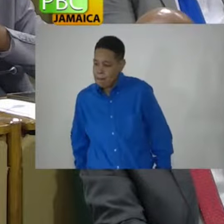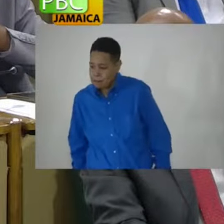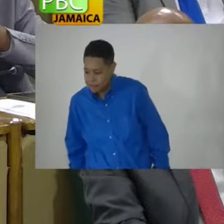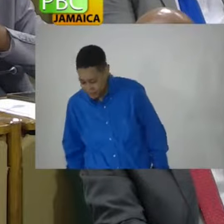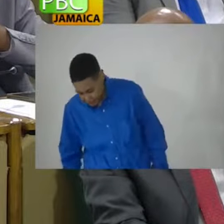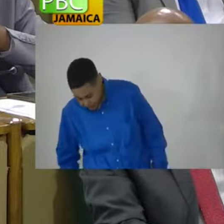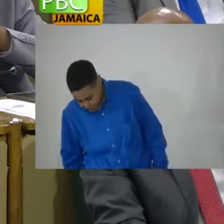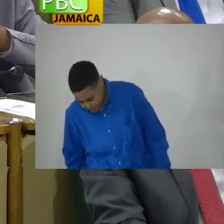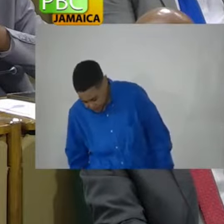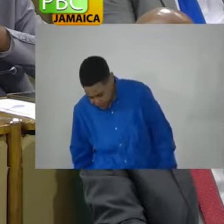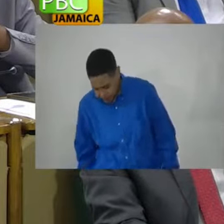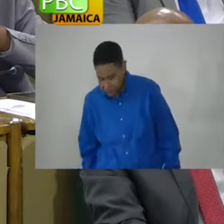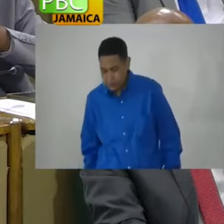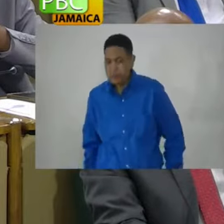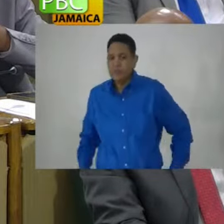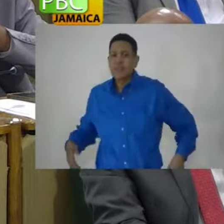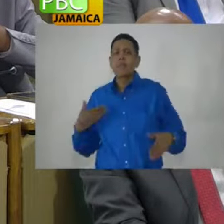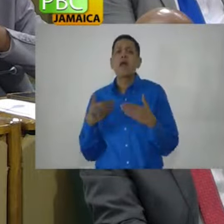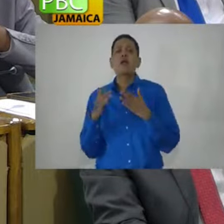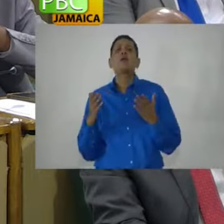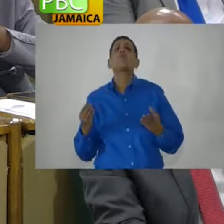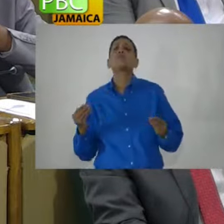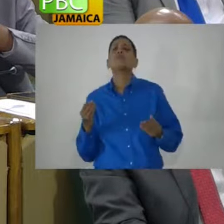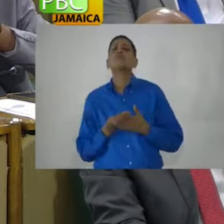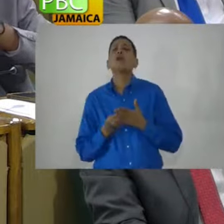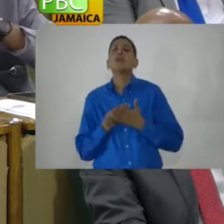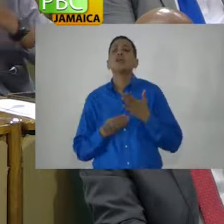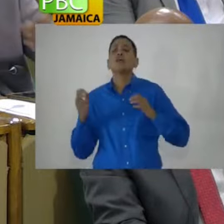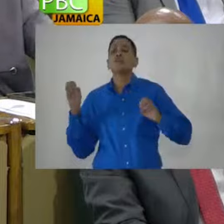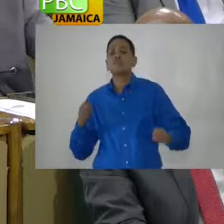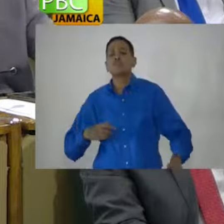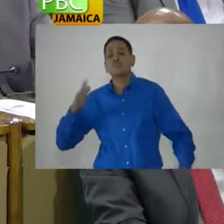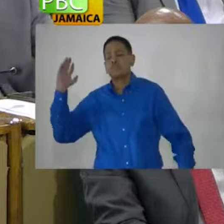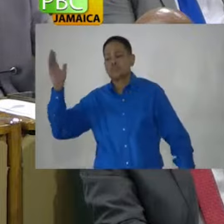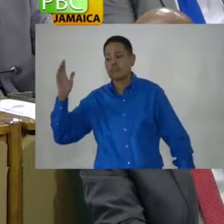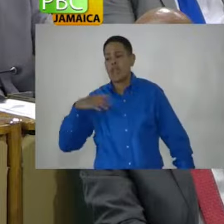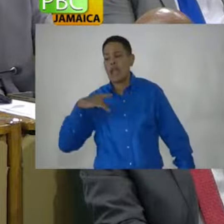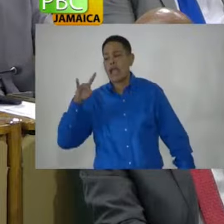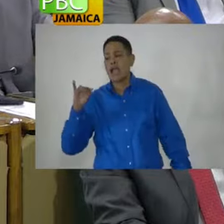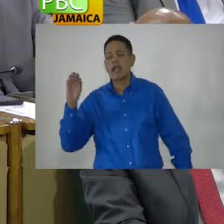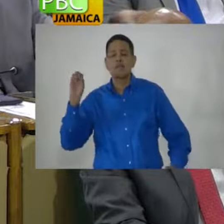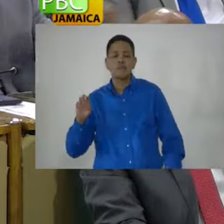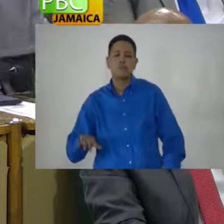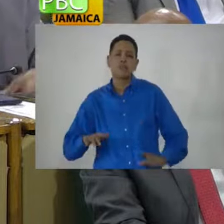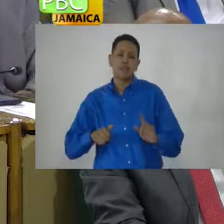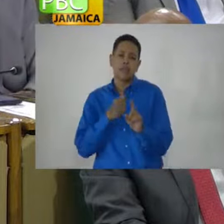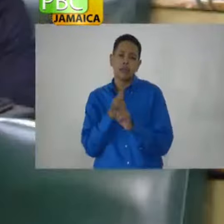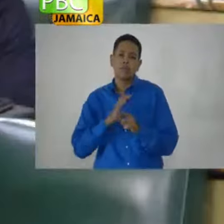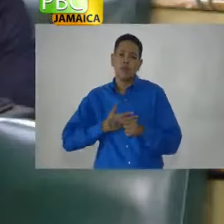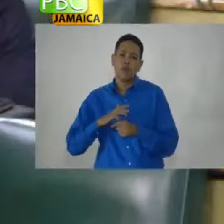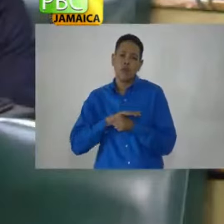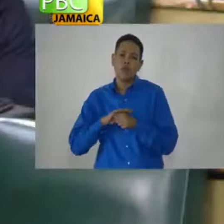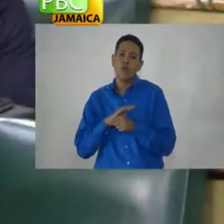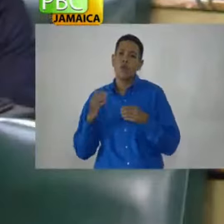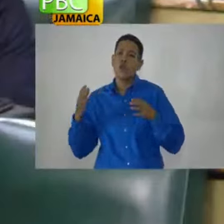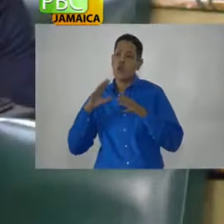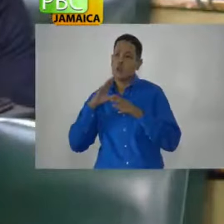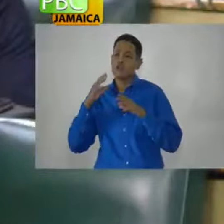Speaker, in my opening budget presentation, I did speak to the impact on our local